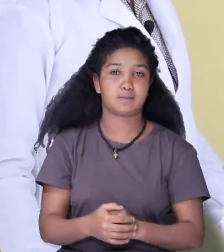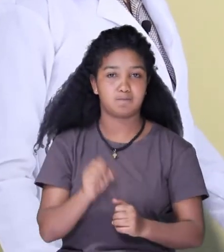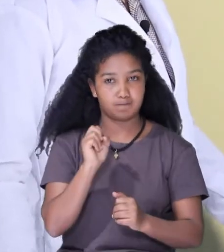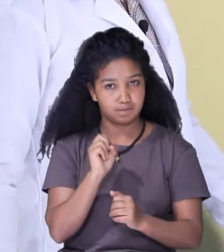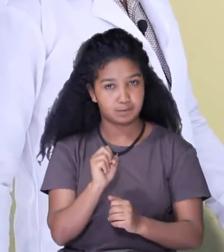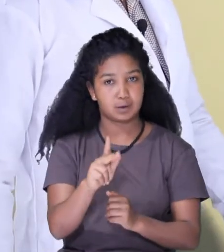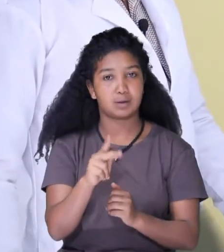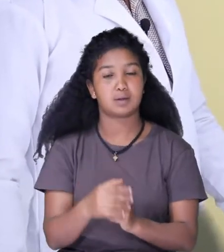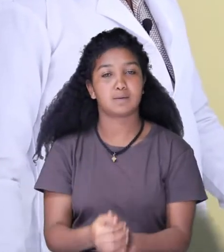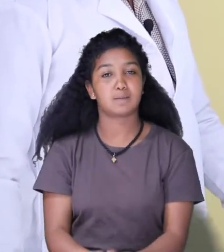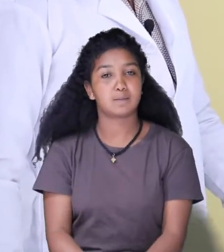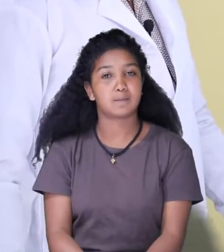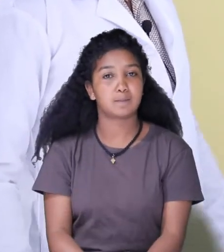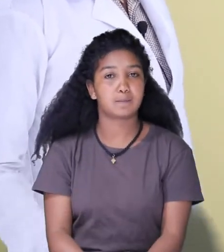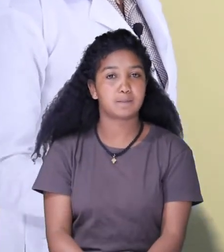Okay.